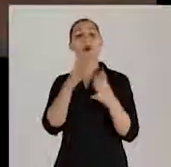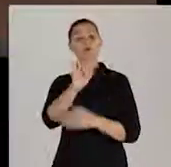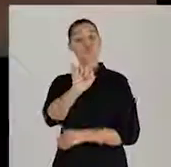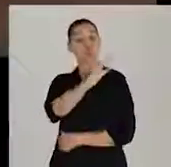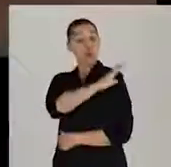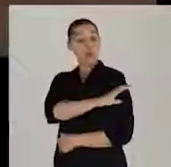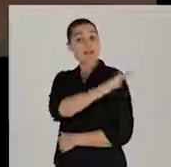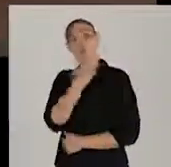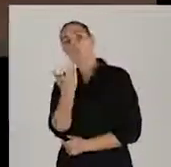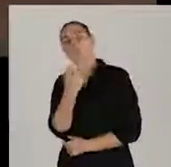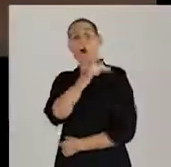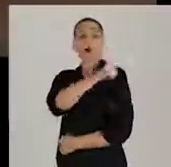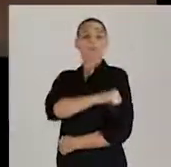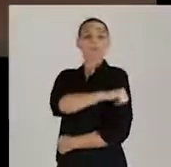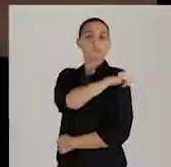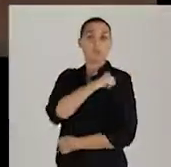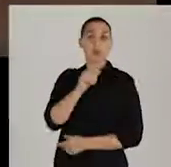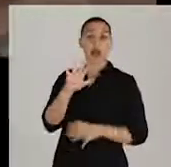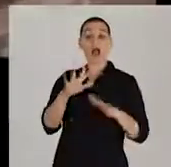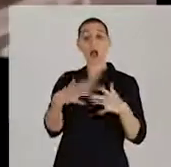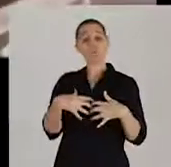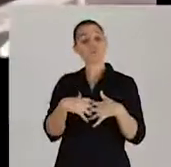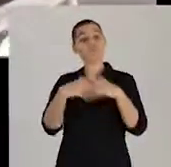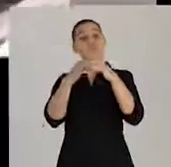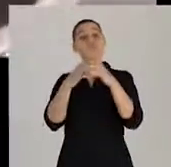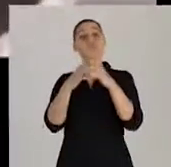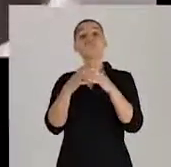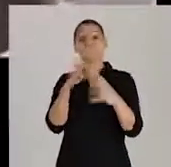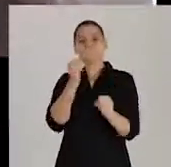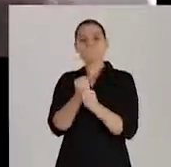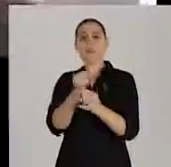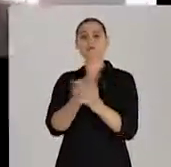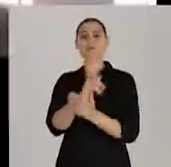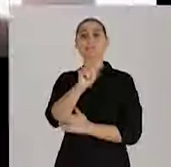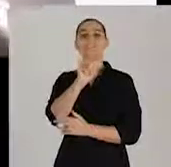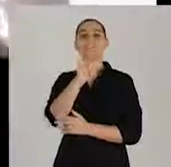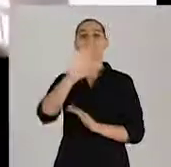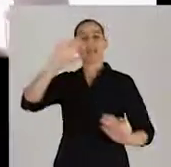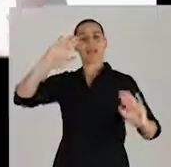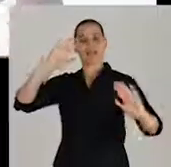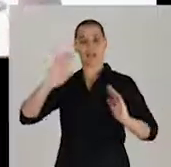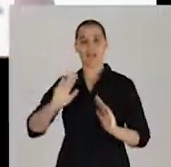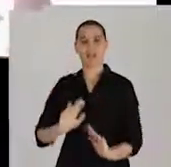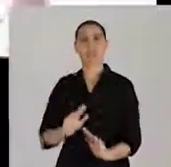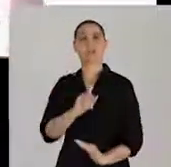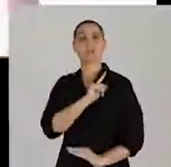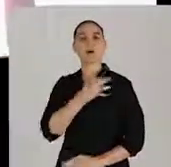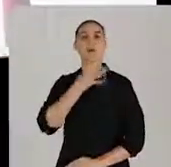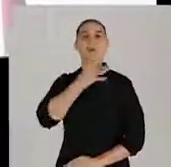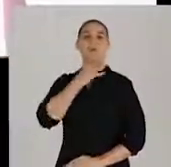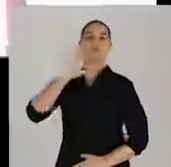your practices that can have a large impact on your health and the health of your patients.